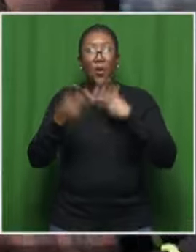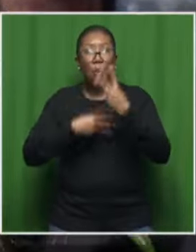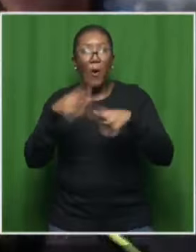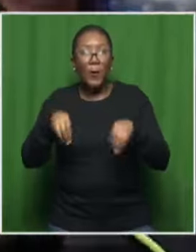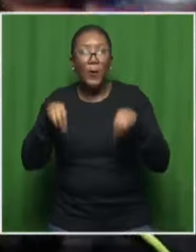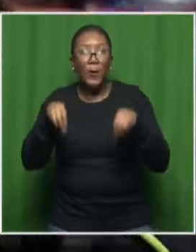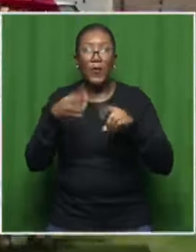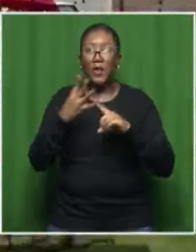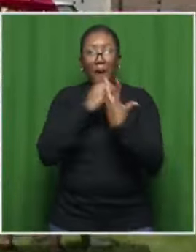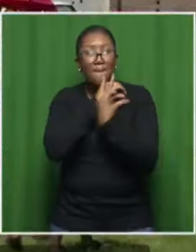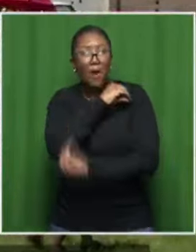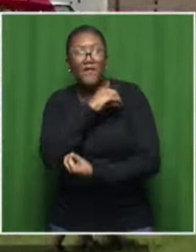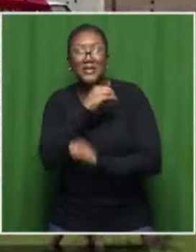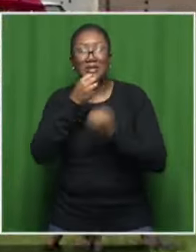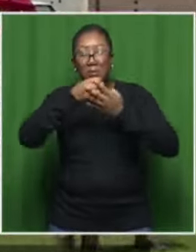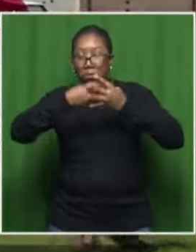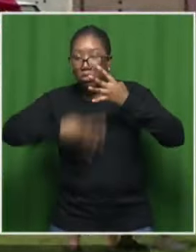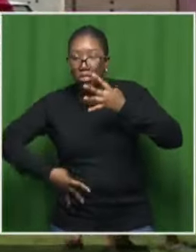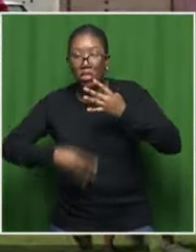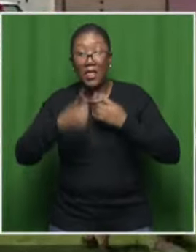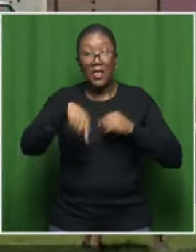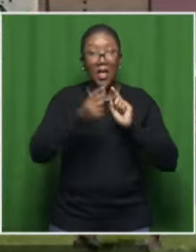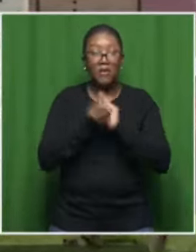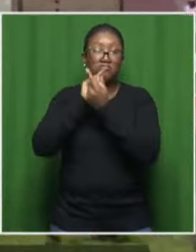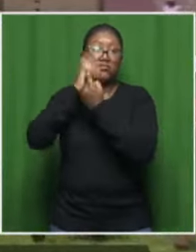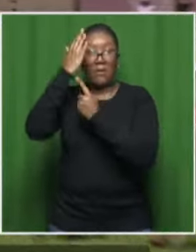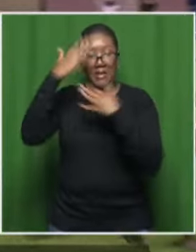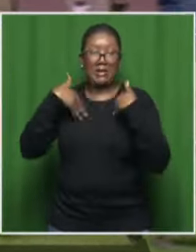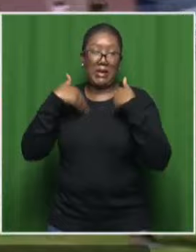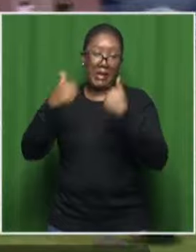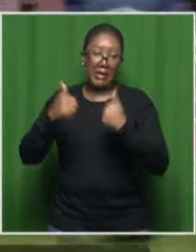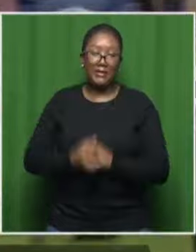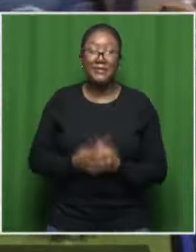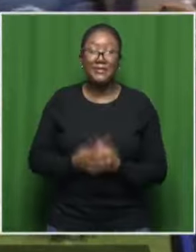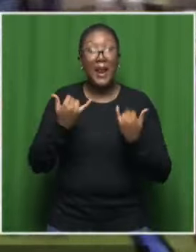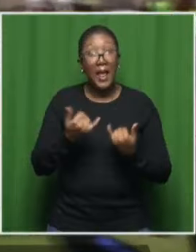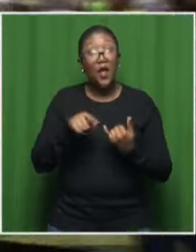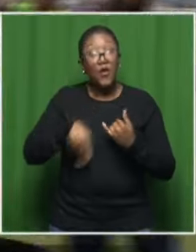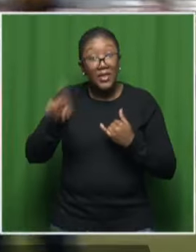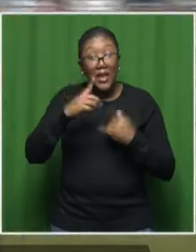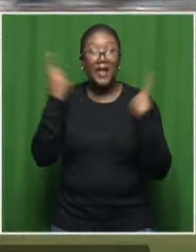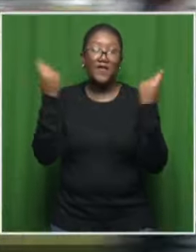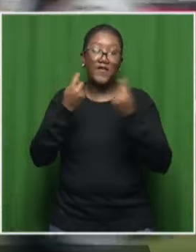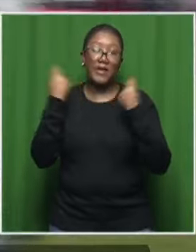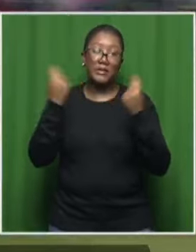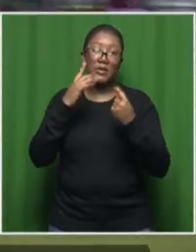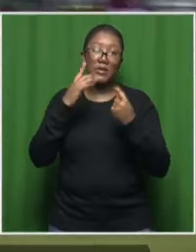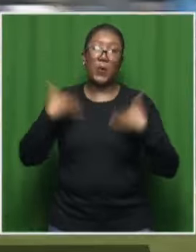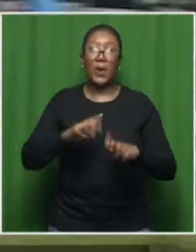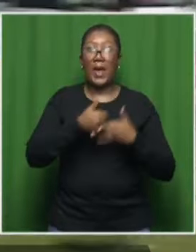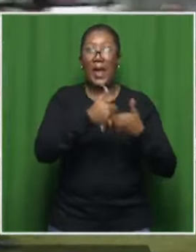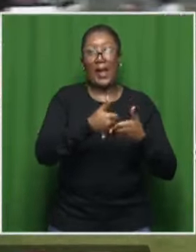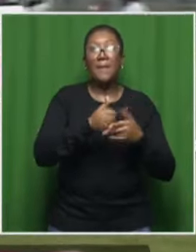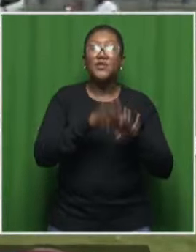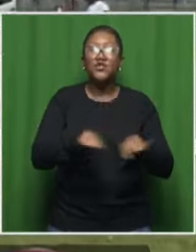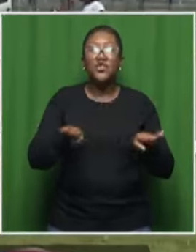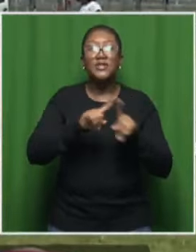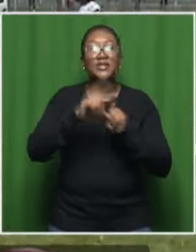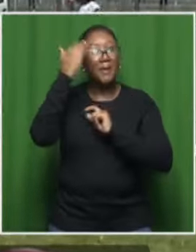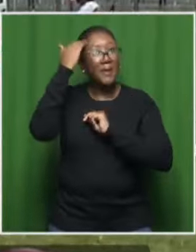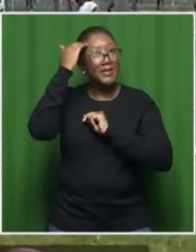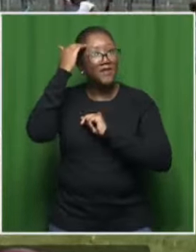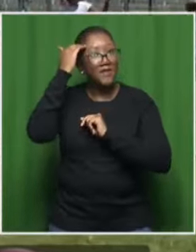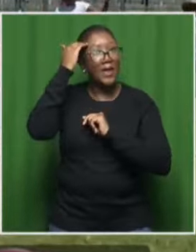poverty, the list is endless. Daniel says the community event also brings together children with severe and profound intellectual